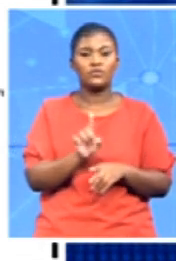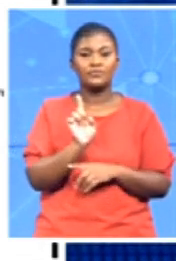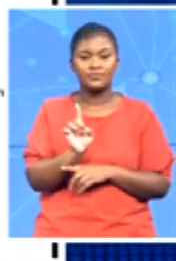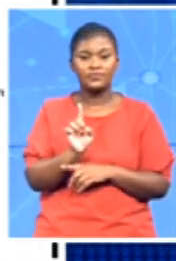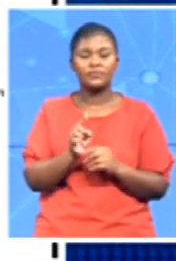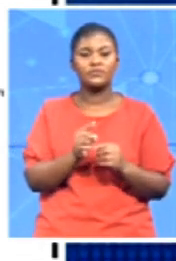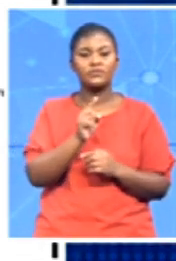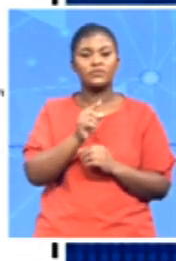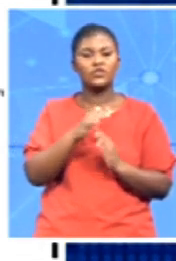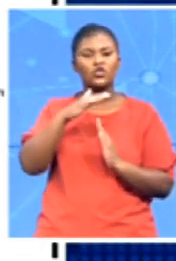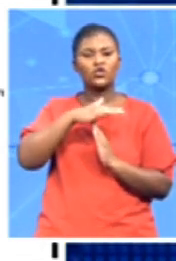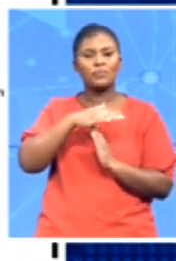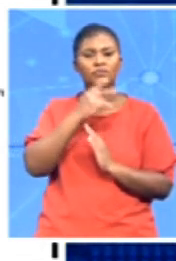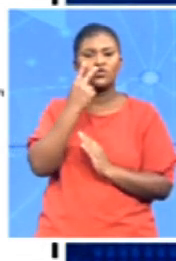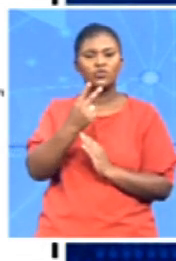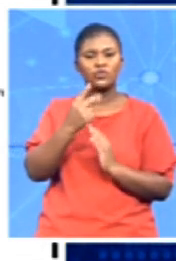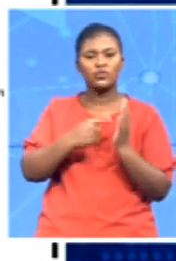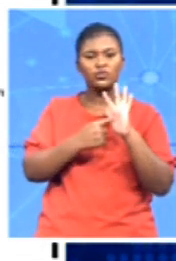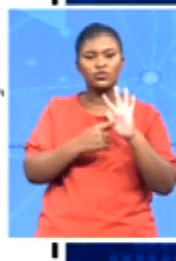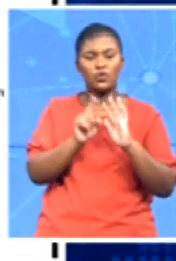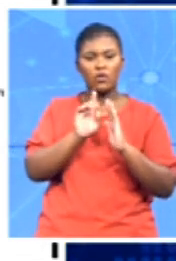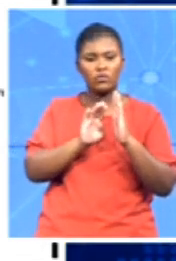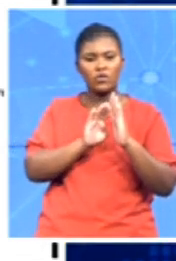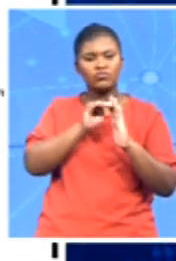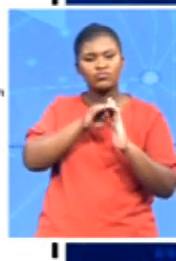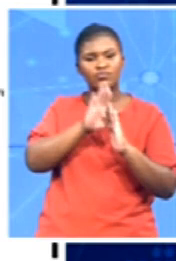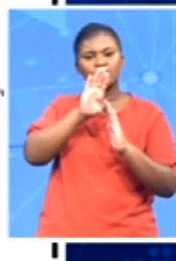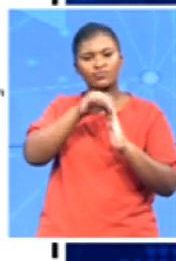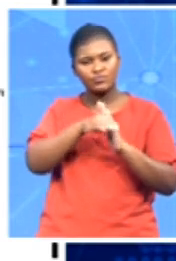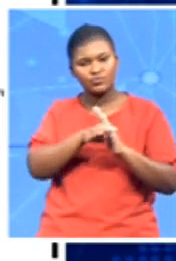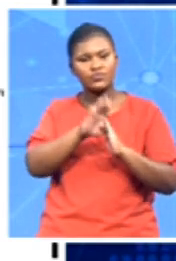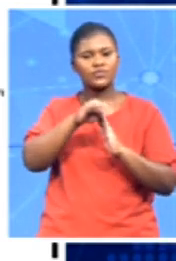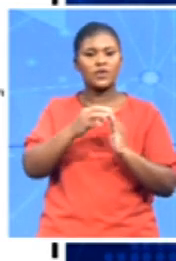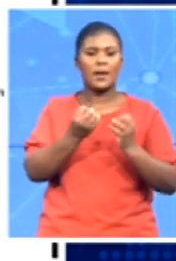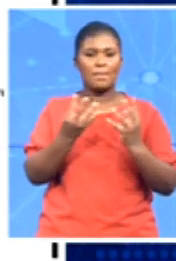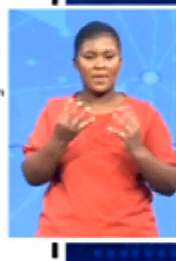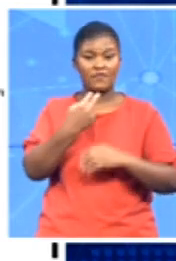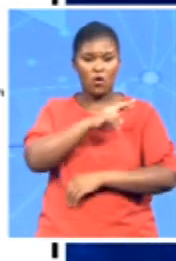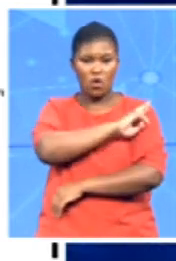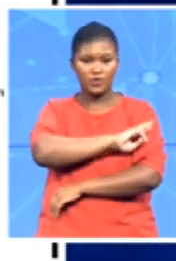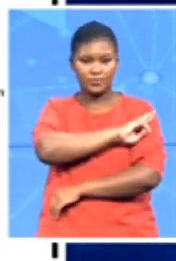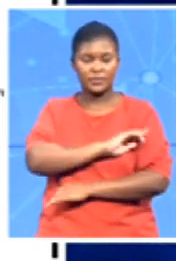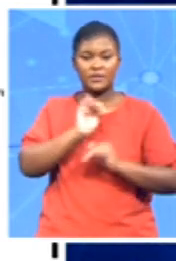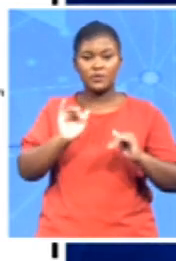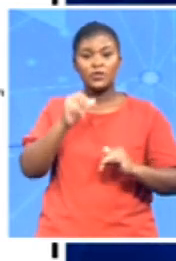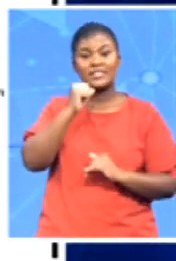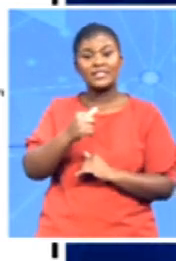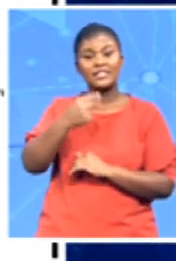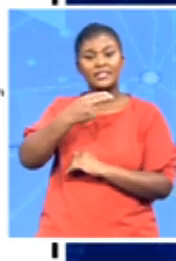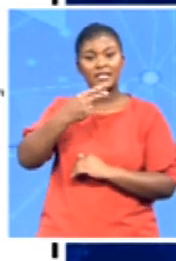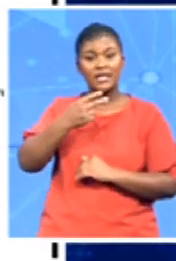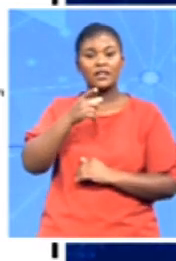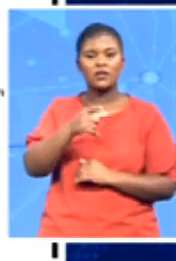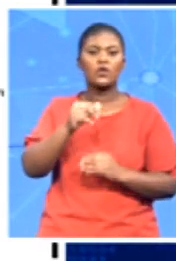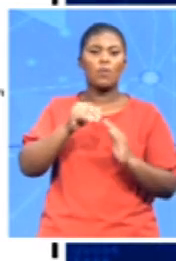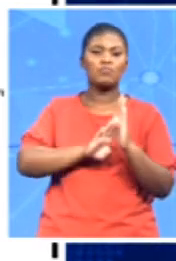rate of increase and then the rate of decrease of hospitalization. So you'll see the second wave, it went up quickly and it came down quickly. It went